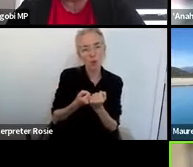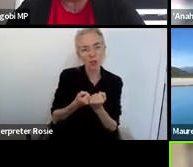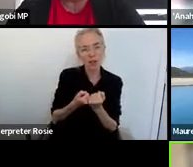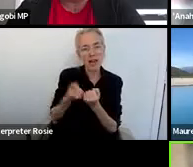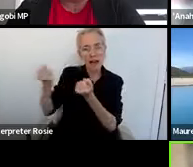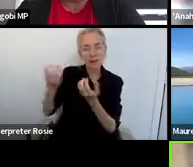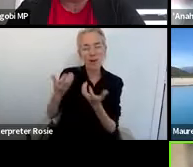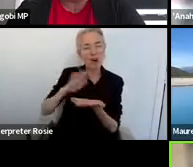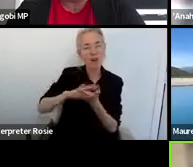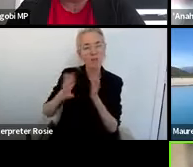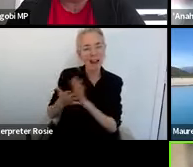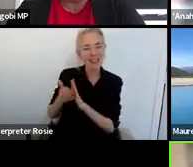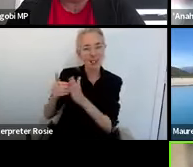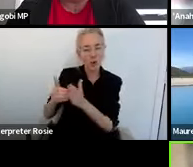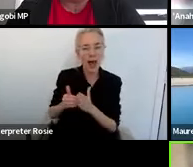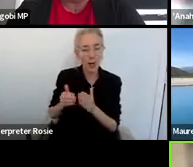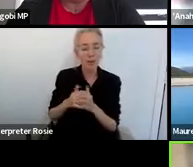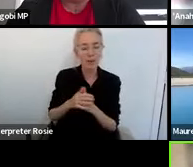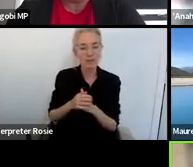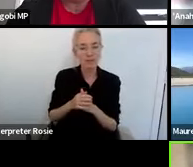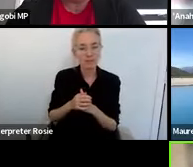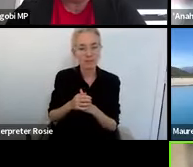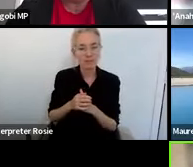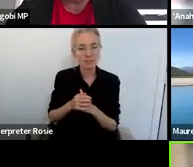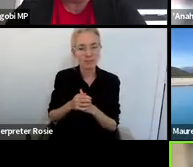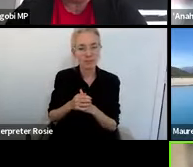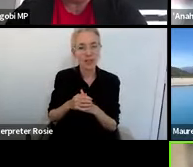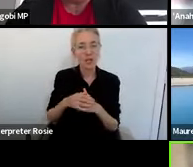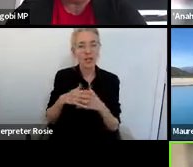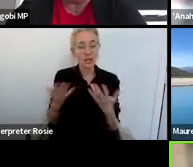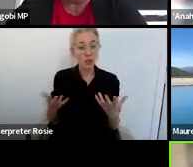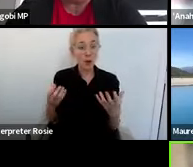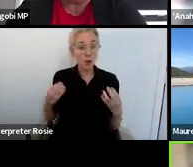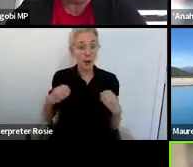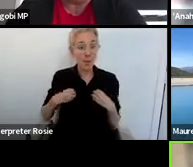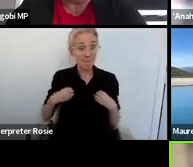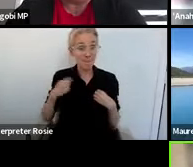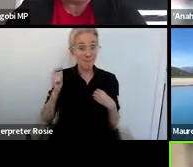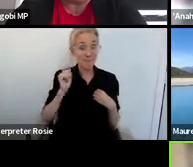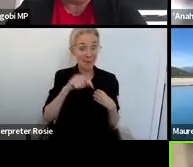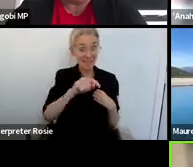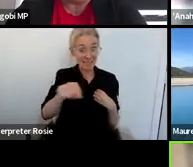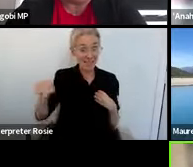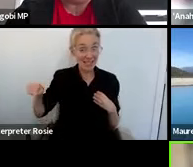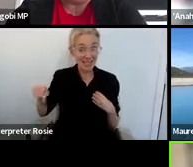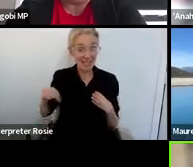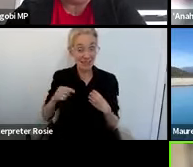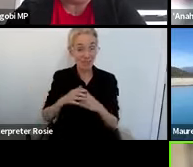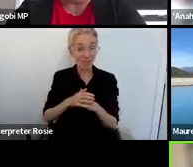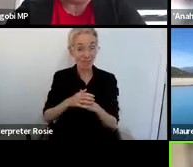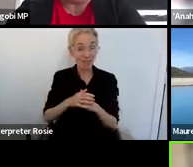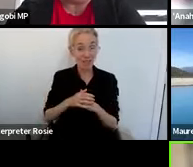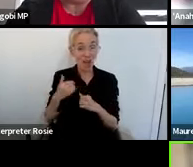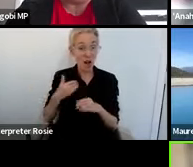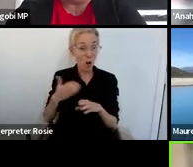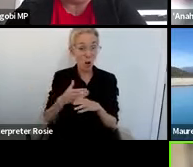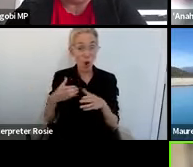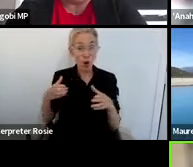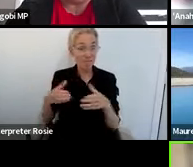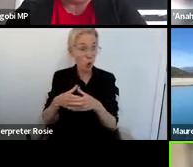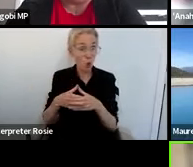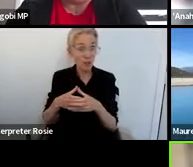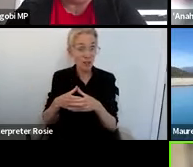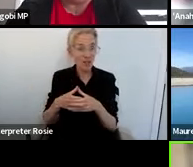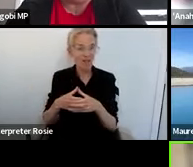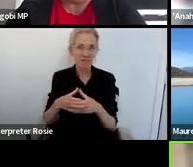already exists. And for businesses, it's a sunk cost. So, we already have 15% of our workforce, which we're already paying